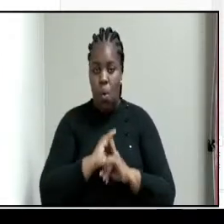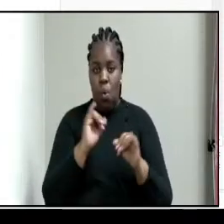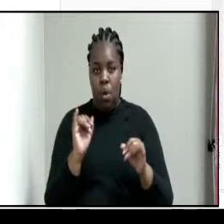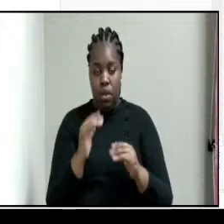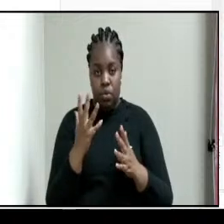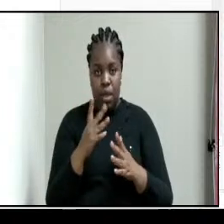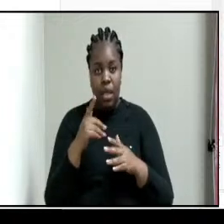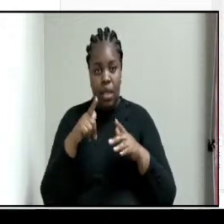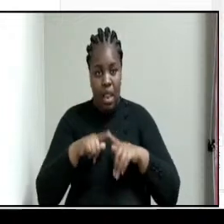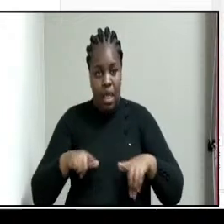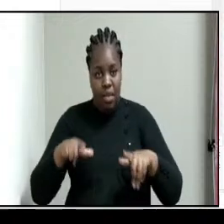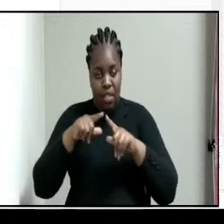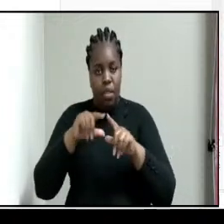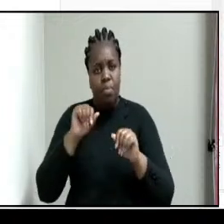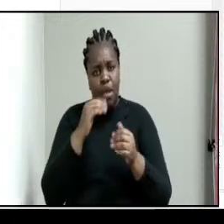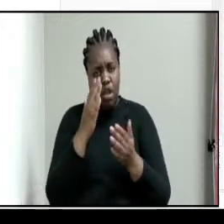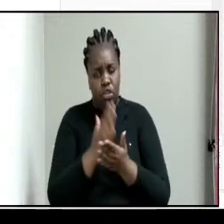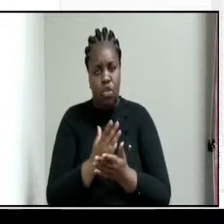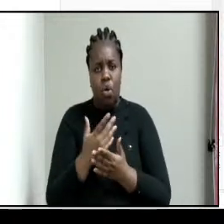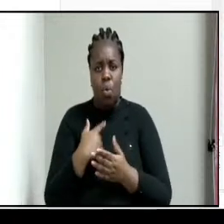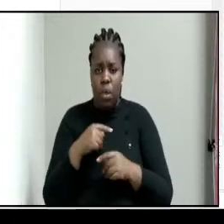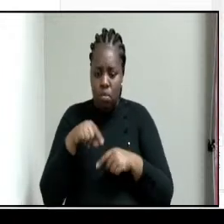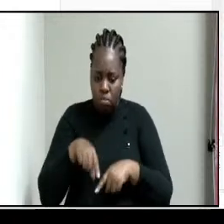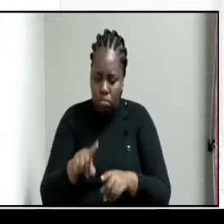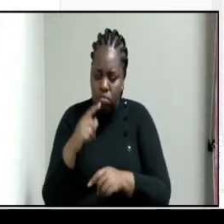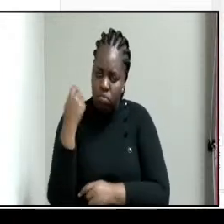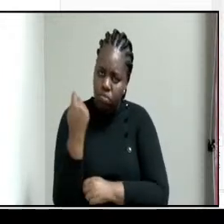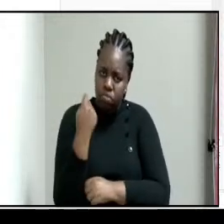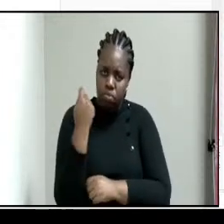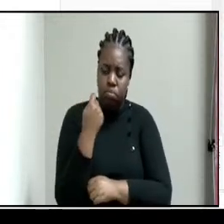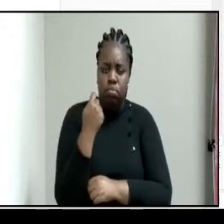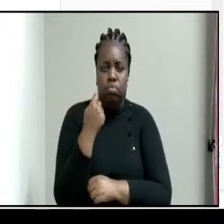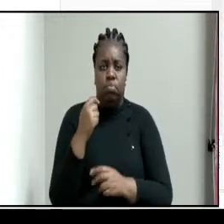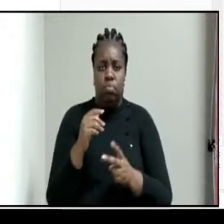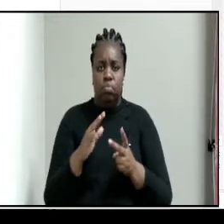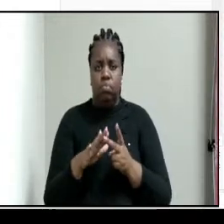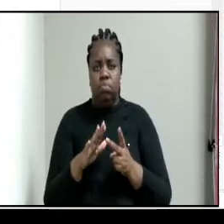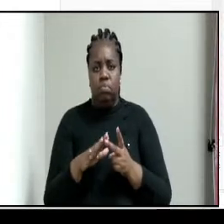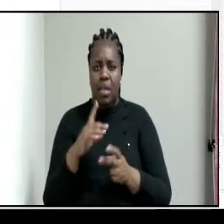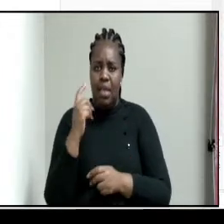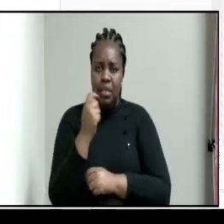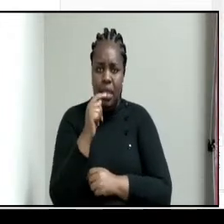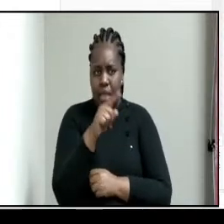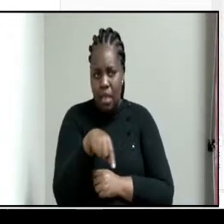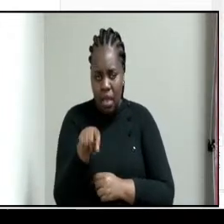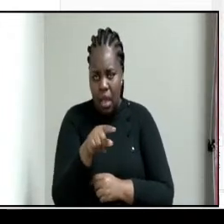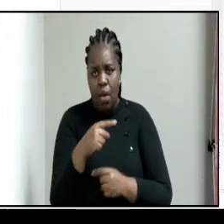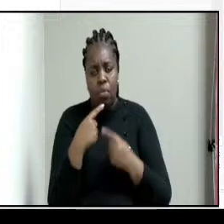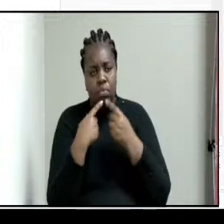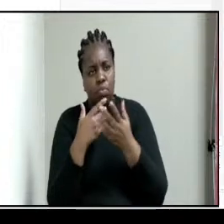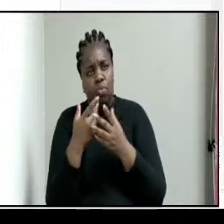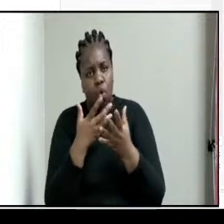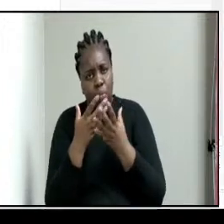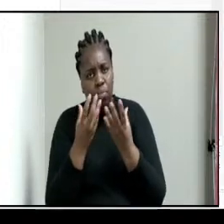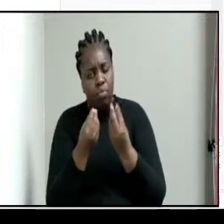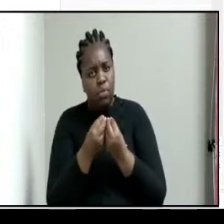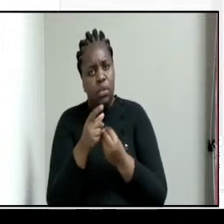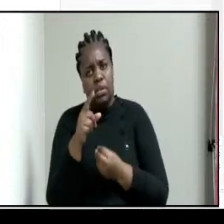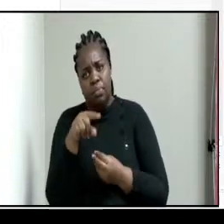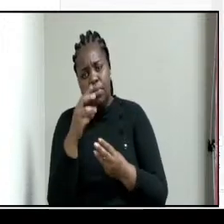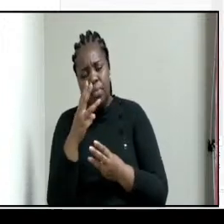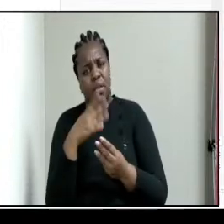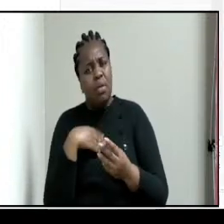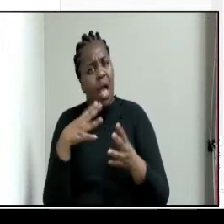grassroots levels. We need to go down to the village. We need to go down to Eslali and Makaya and talk to people about what